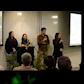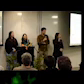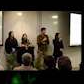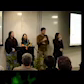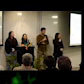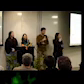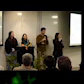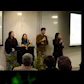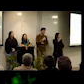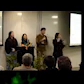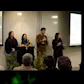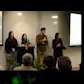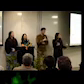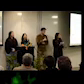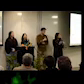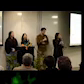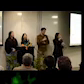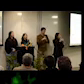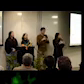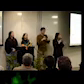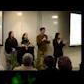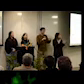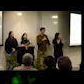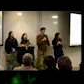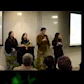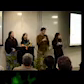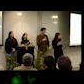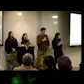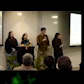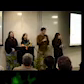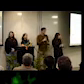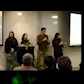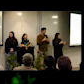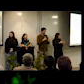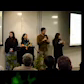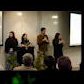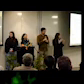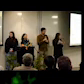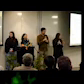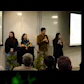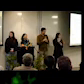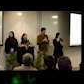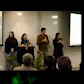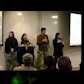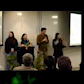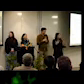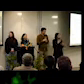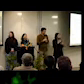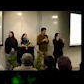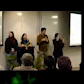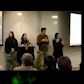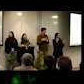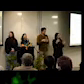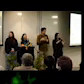some studies showing that meditation can help with sleep. So therefore it might help sleep quality, but I don't think there's any